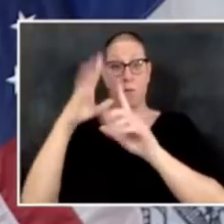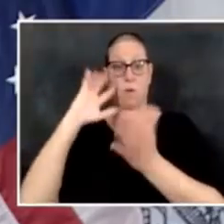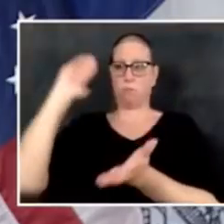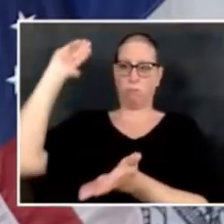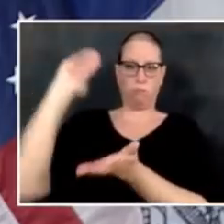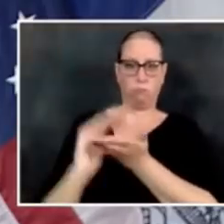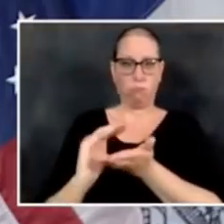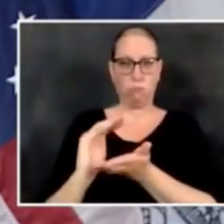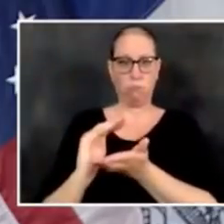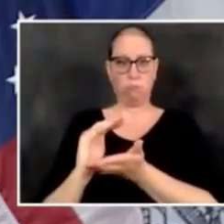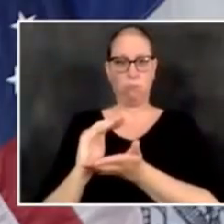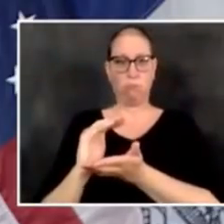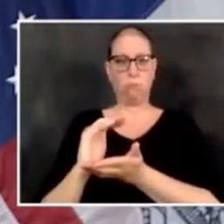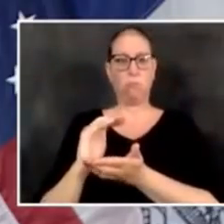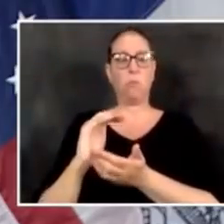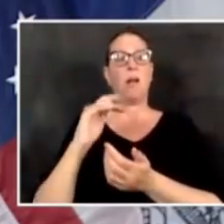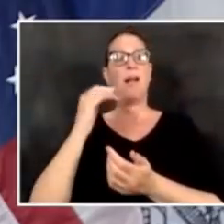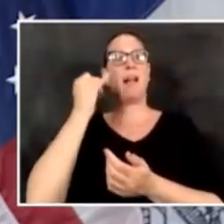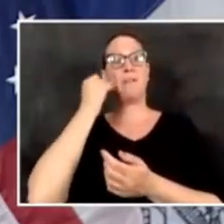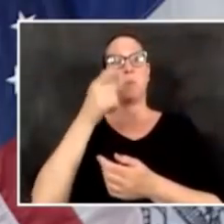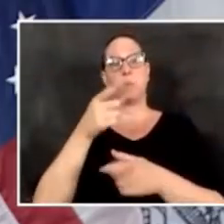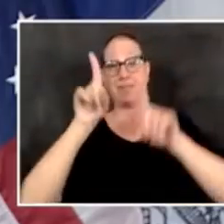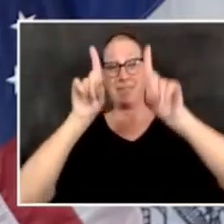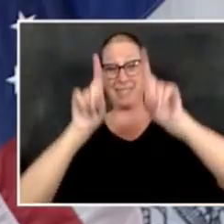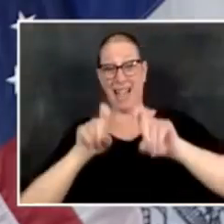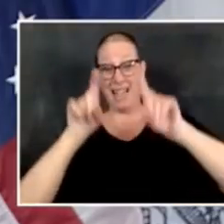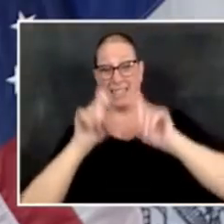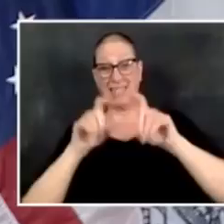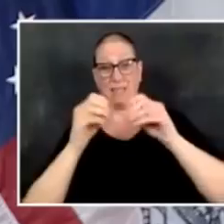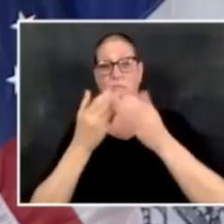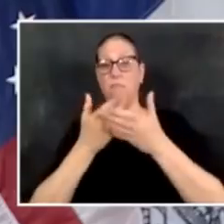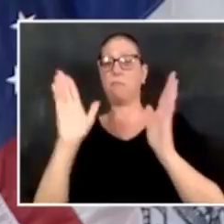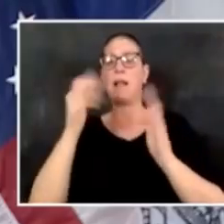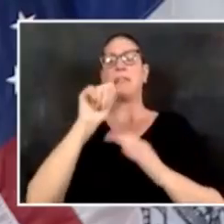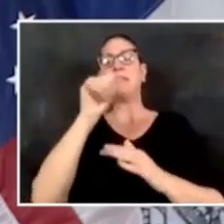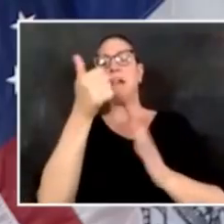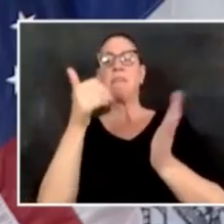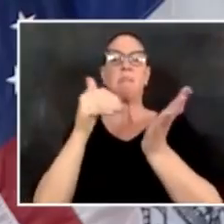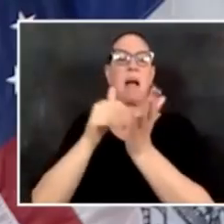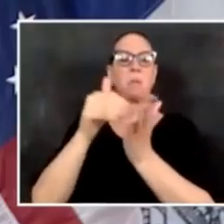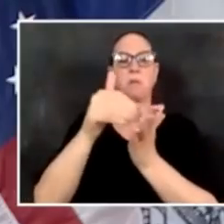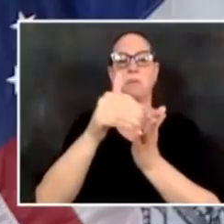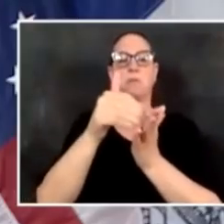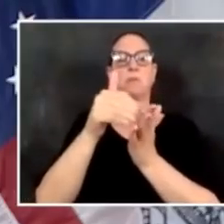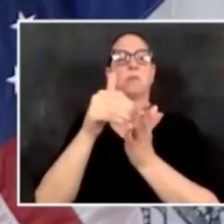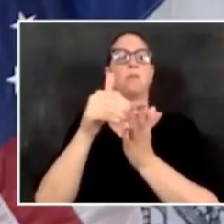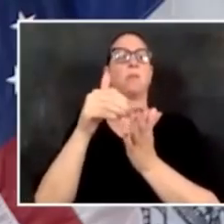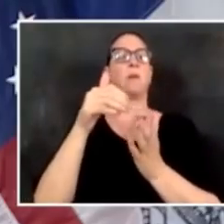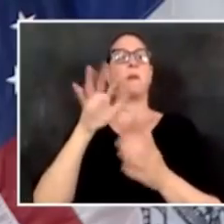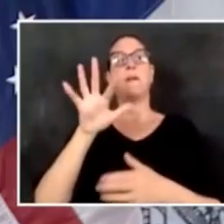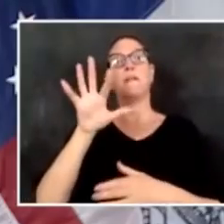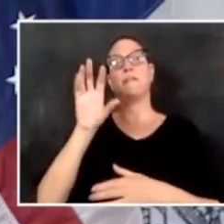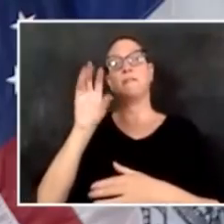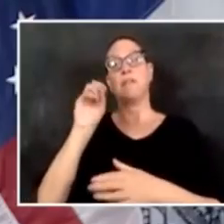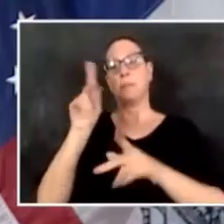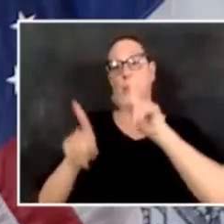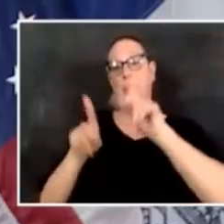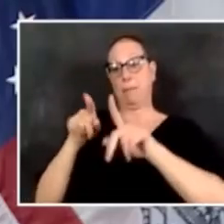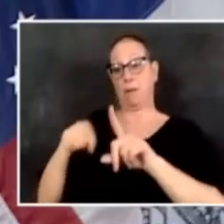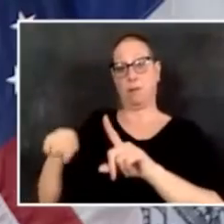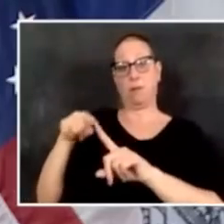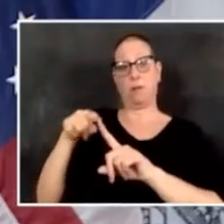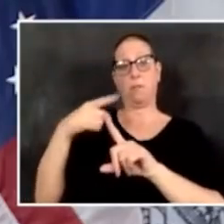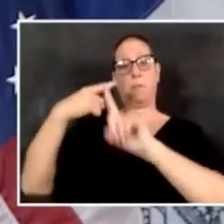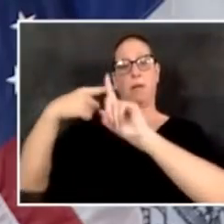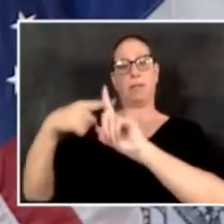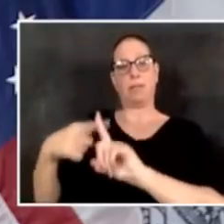10,000 people and 50 people show up positive, that's one thing.